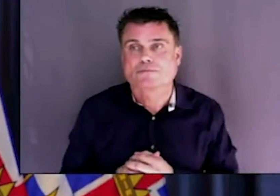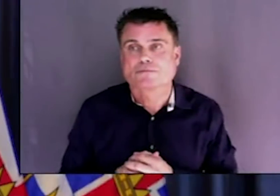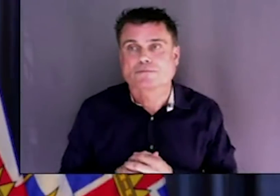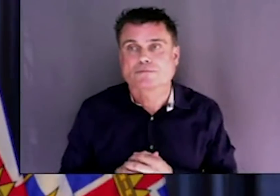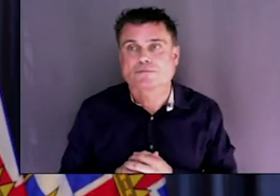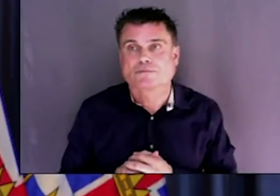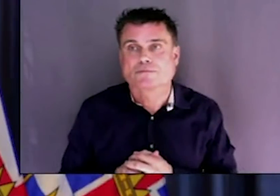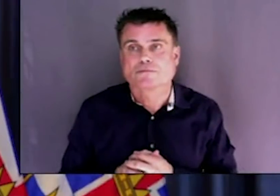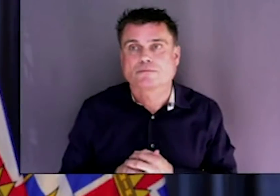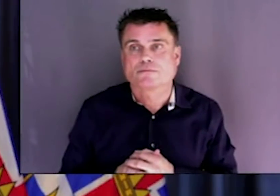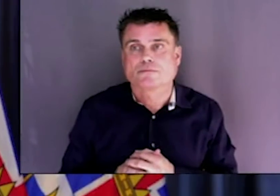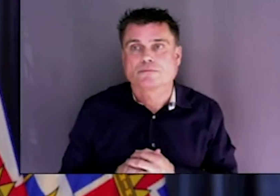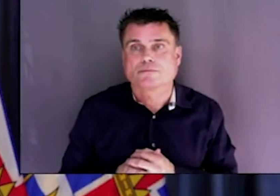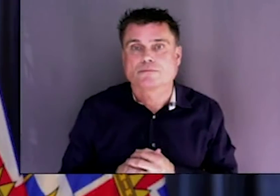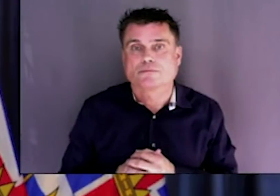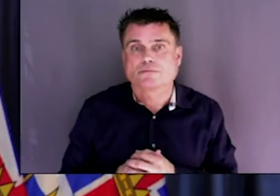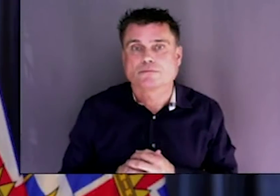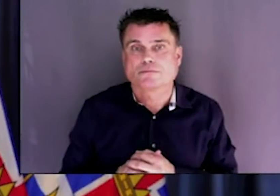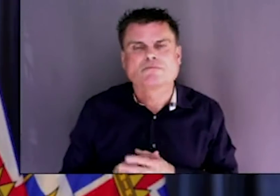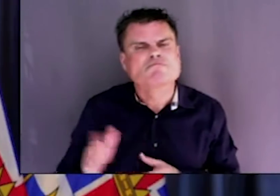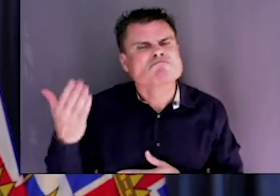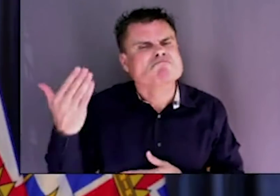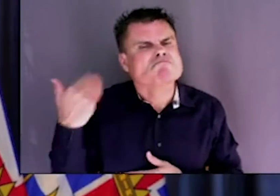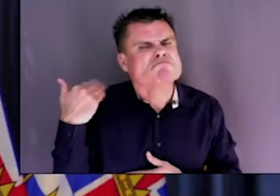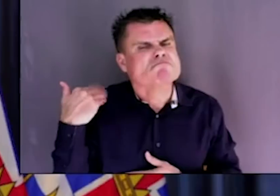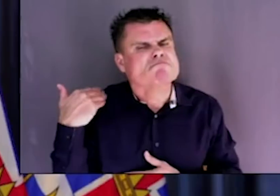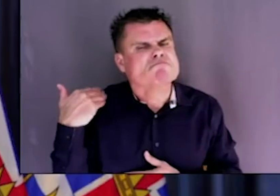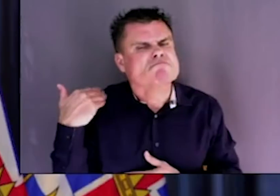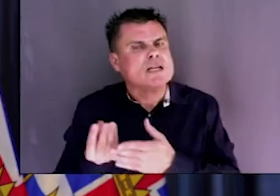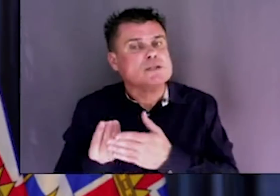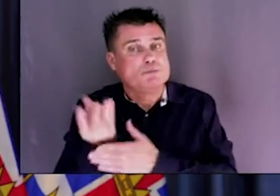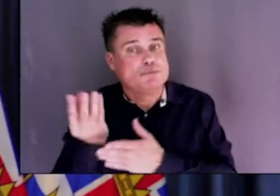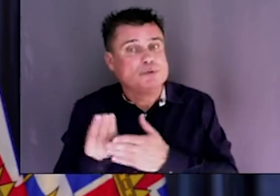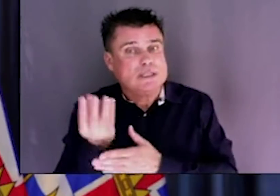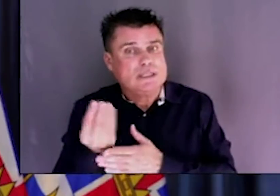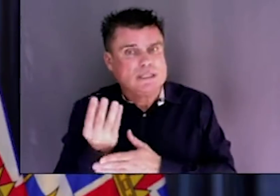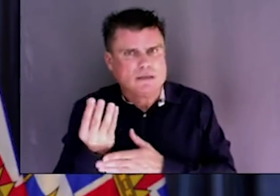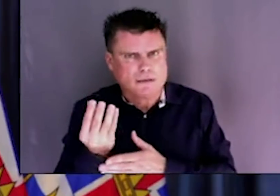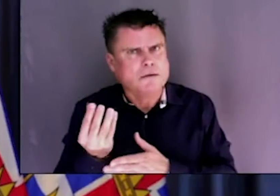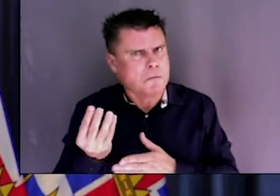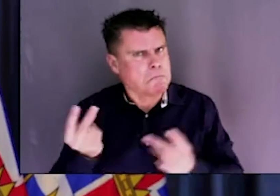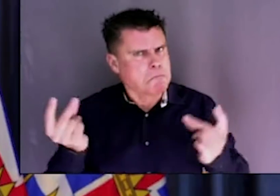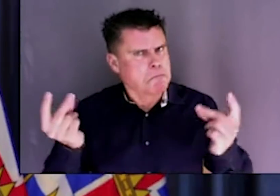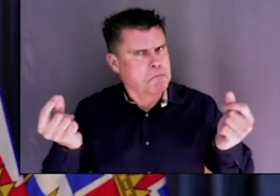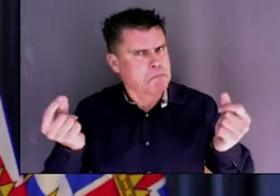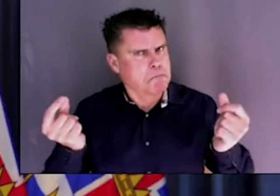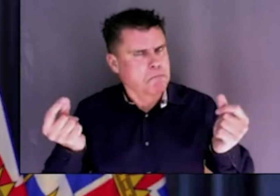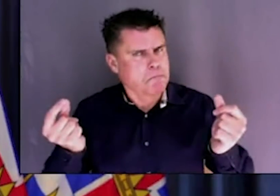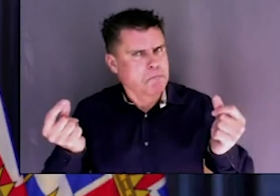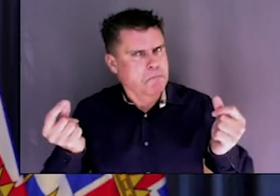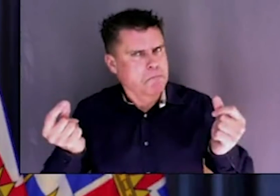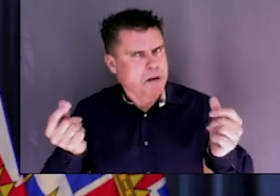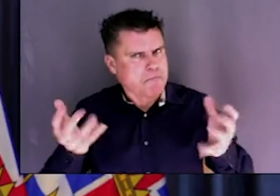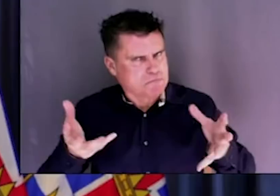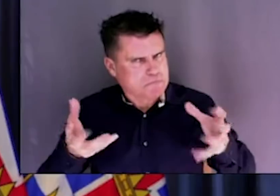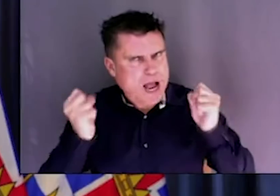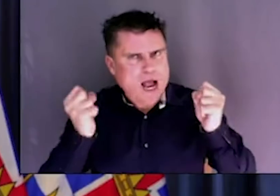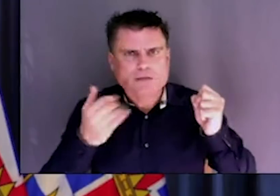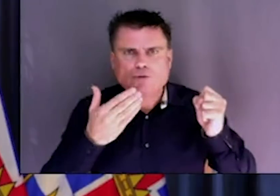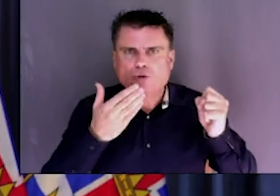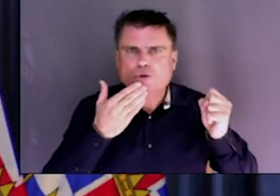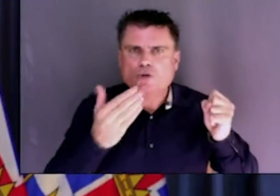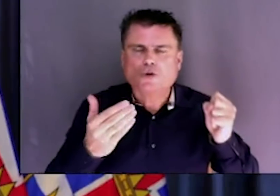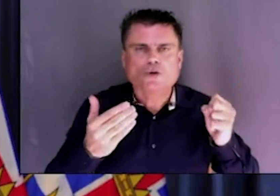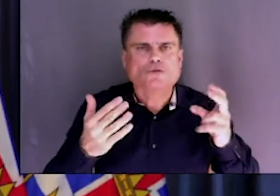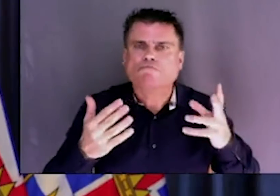order, you managed to pass some legislation to change BC's requirements for 3 unpaid days. There